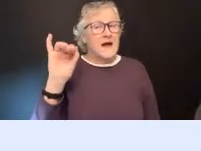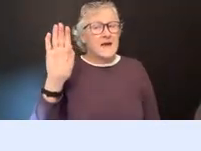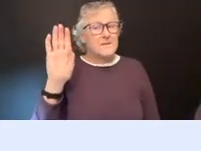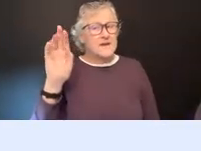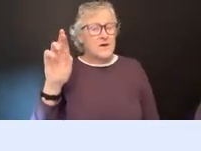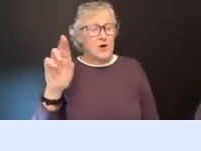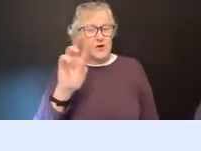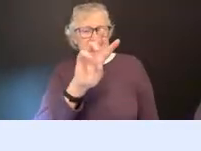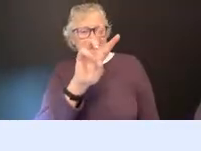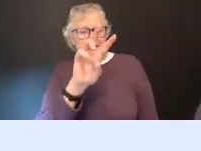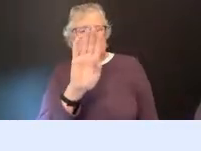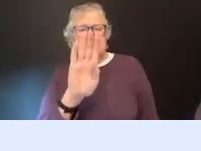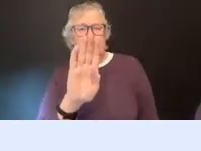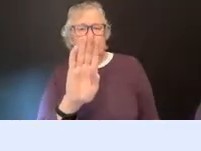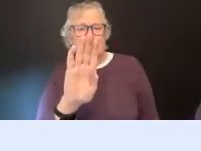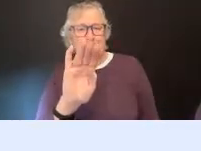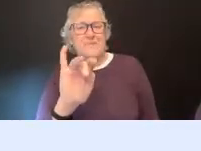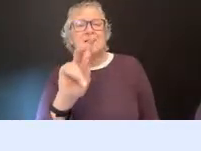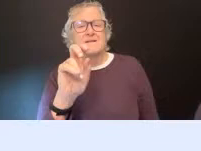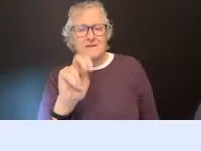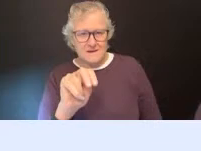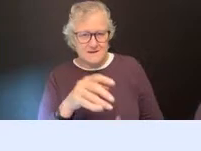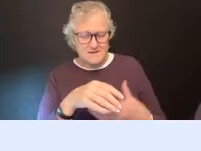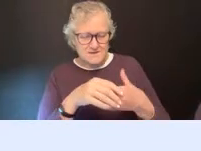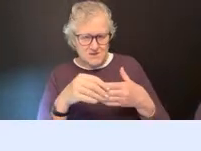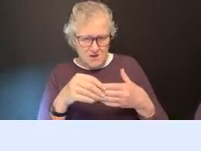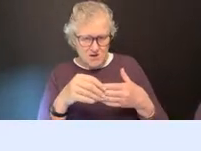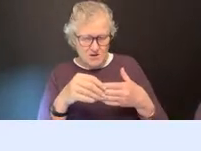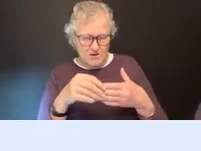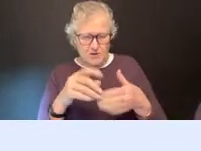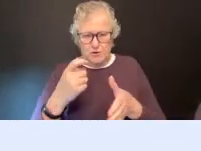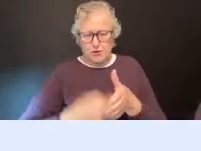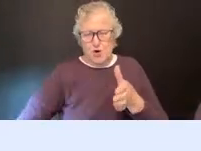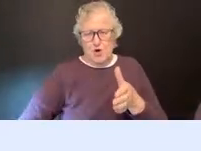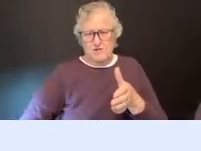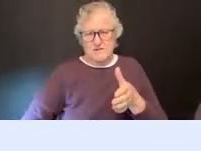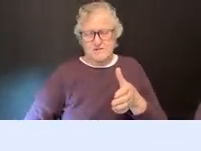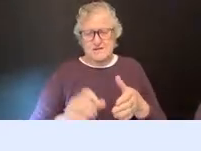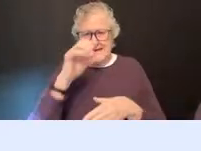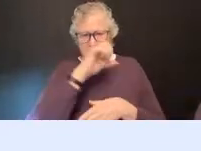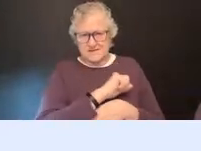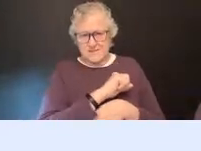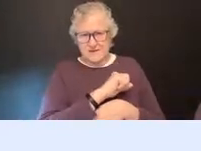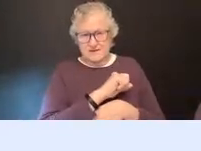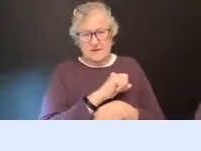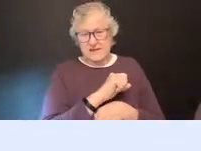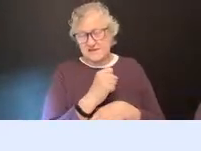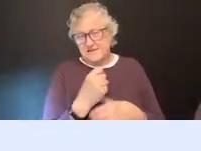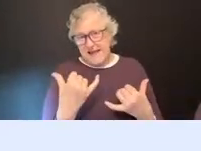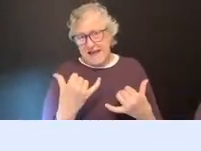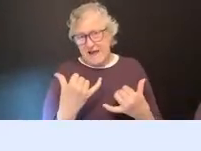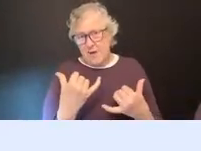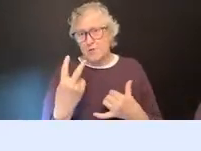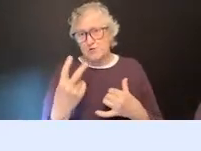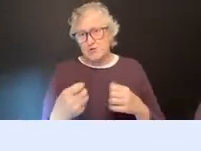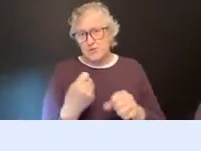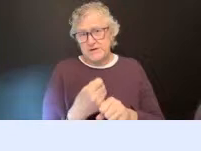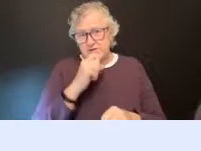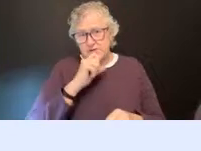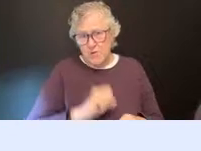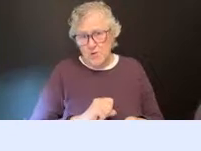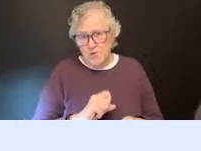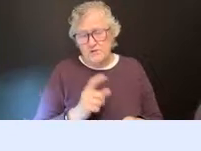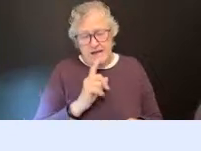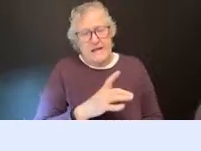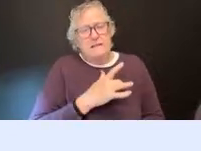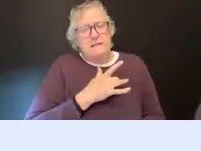billion cost estimate is 2 years old and likely to double ODOT's I-5 Abernathy Bridge has